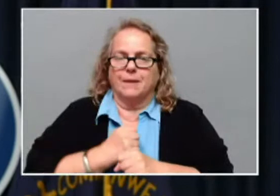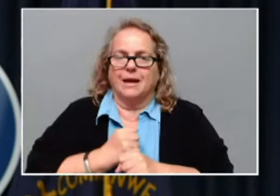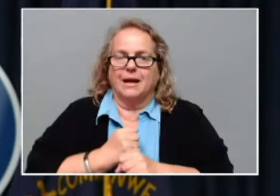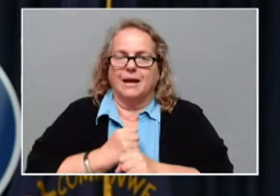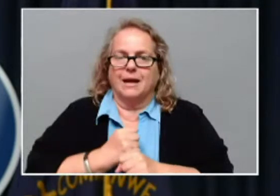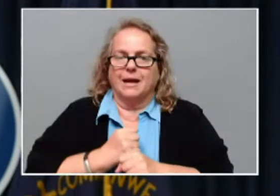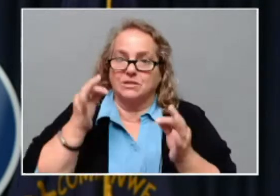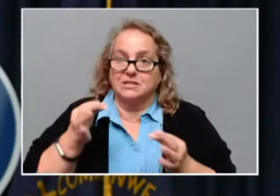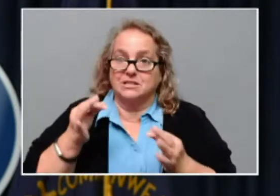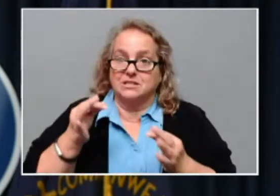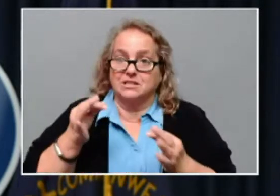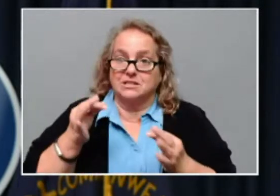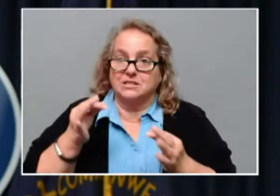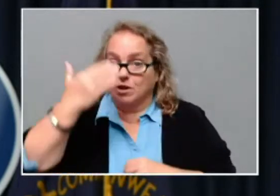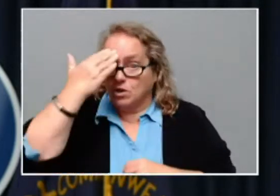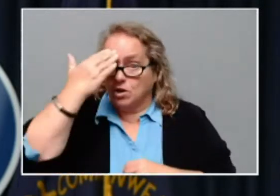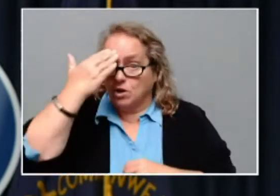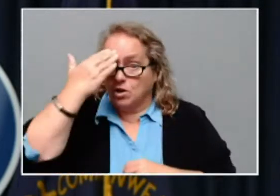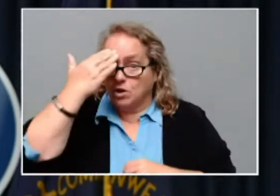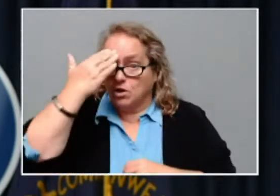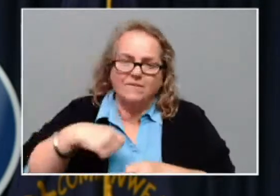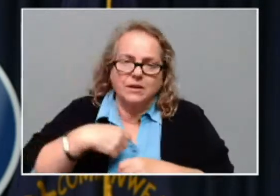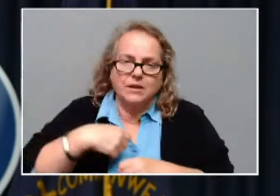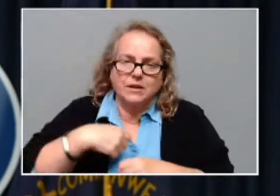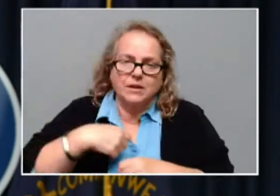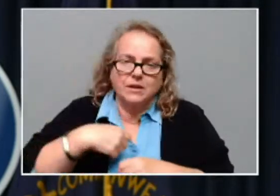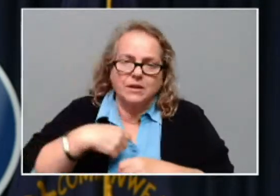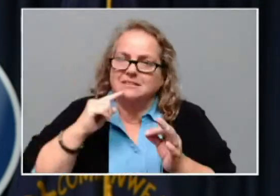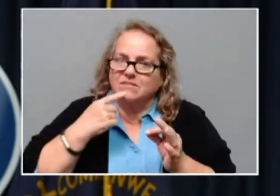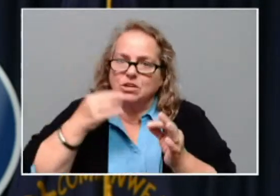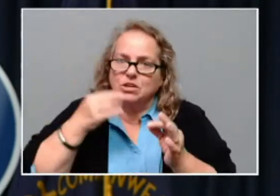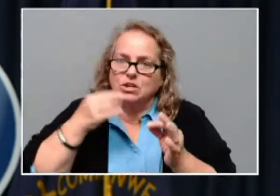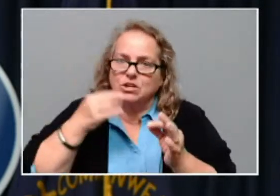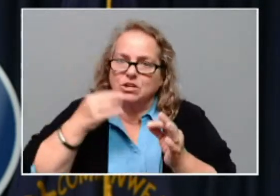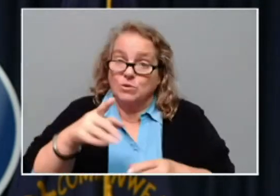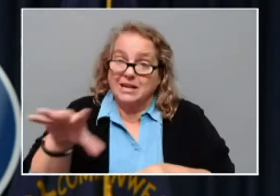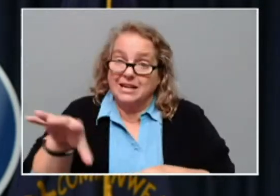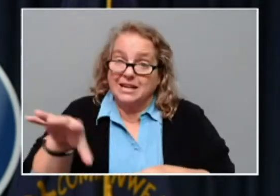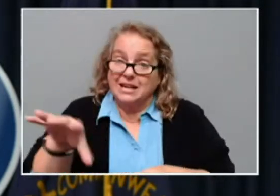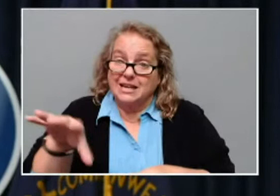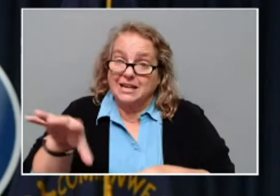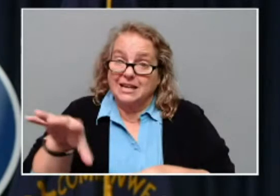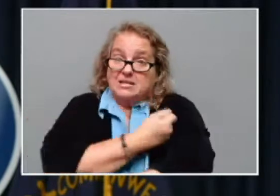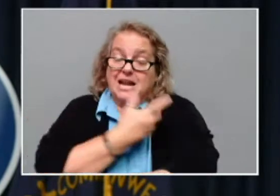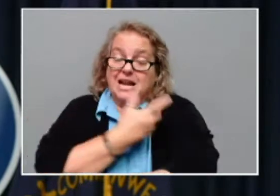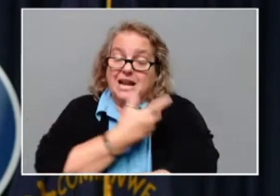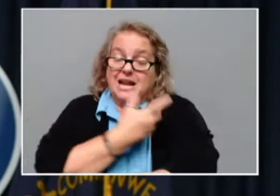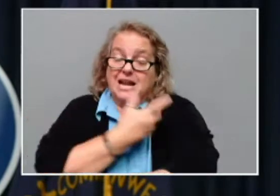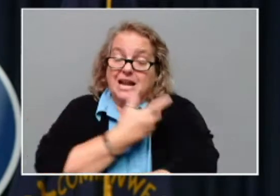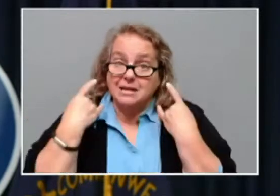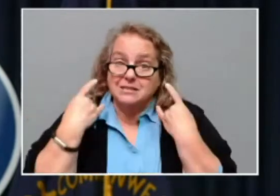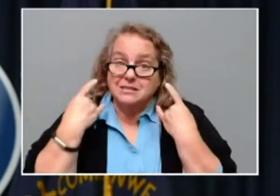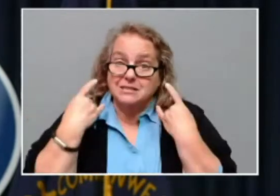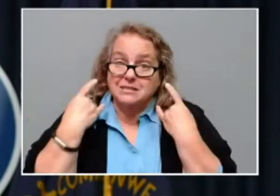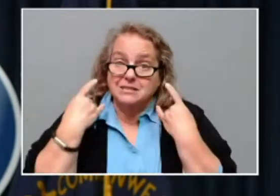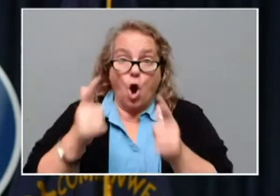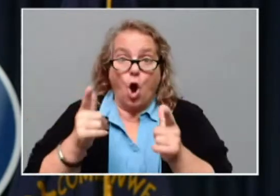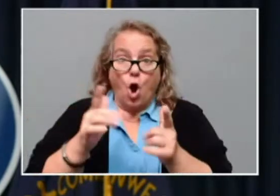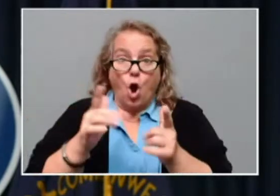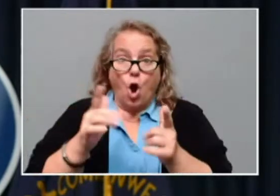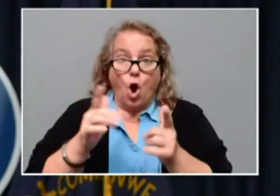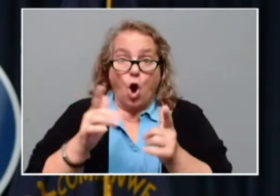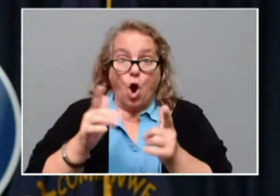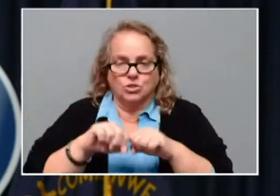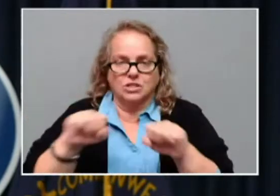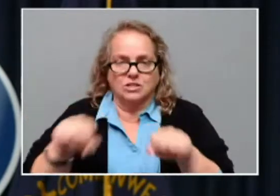don't have to if we get vaccinated and we mask. Every school system, for the time being, should continue universal